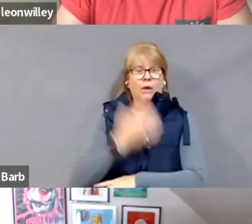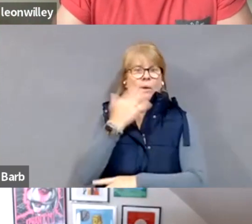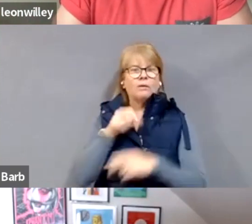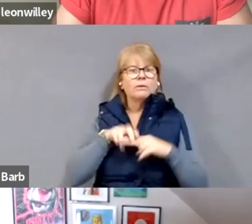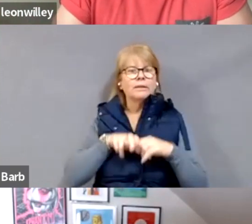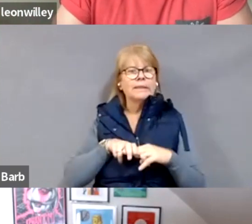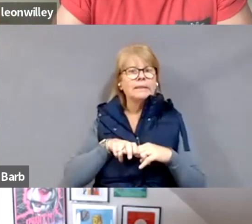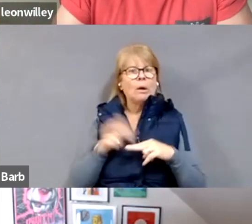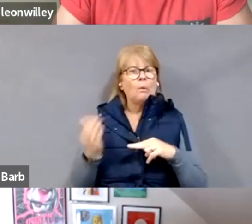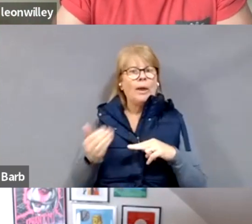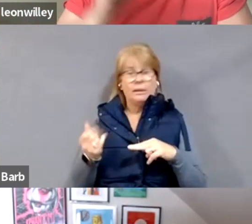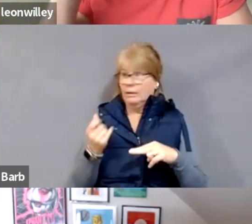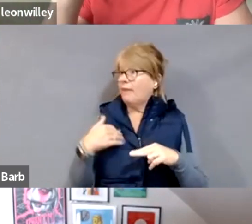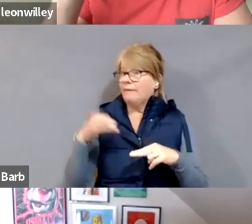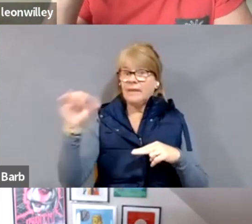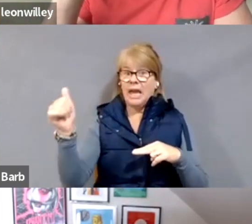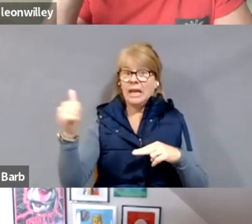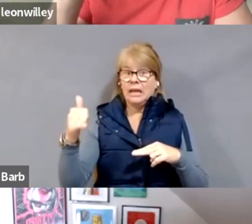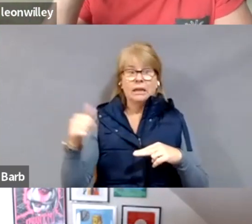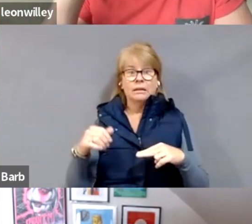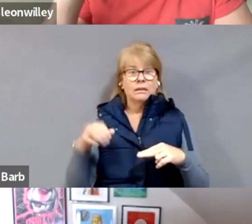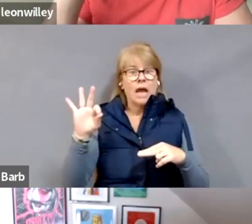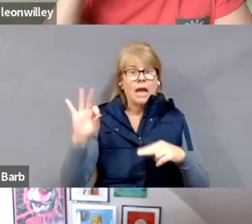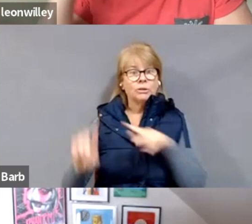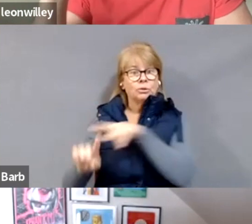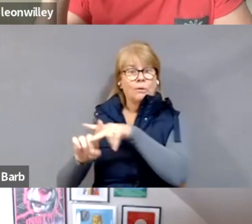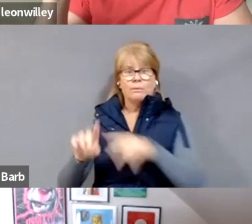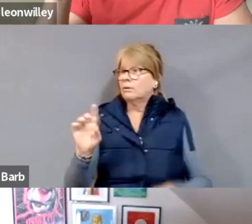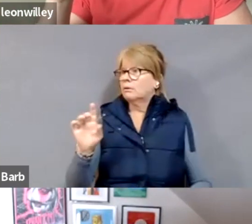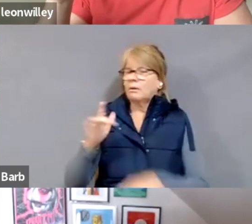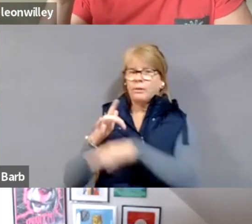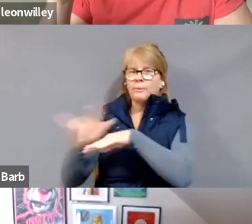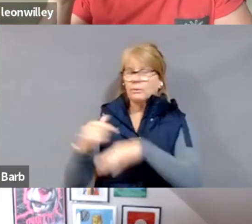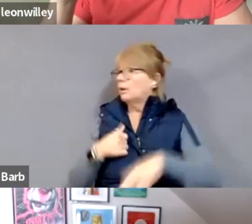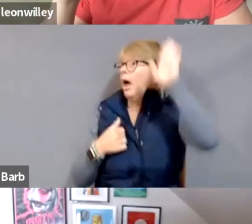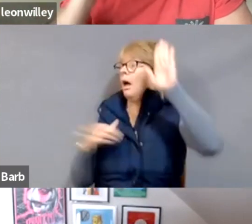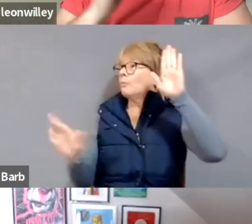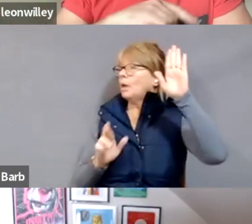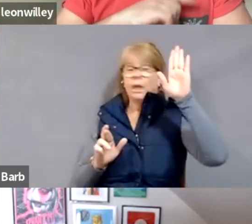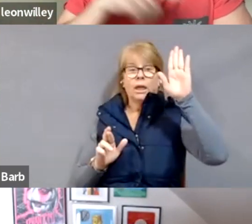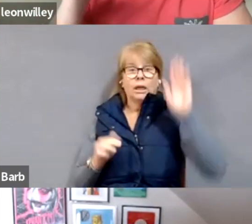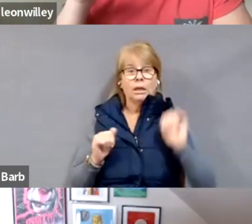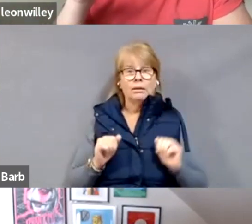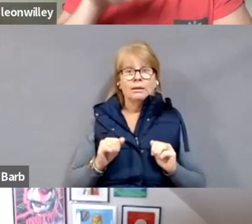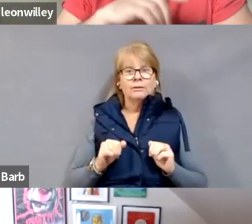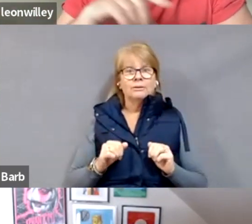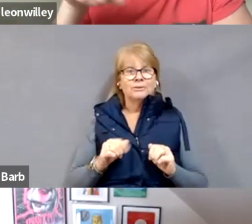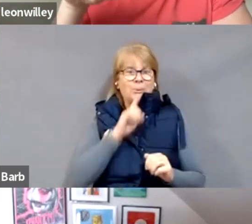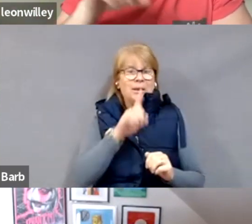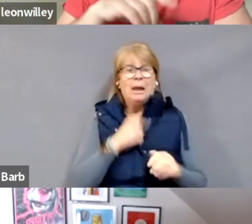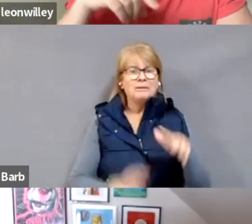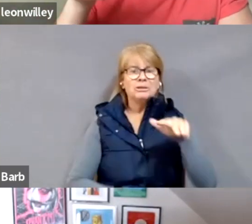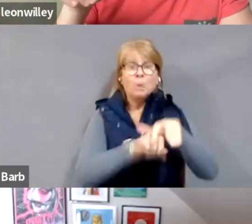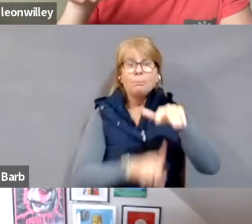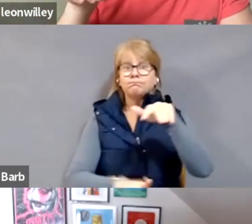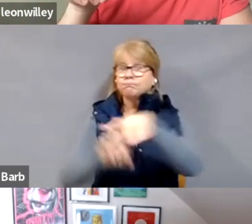And if there's a space, then I'll say, well, I'm ready right now. Can I go in? And so I would crash